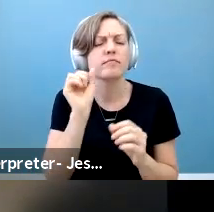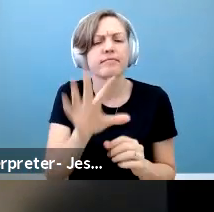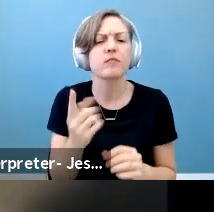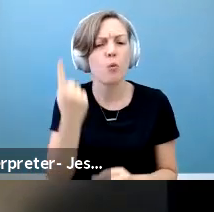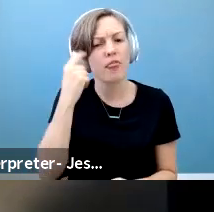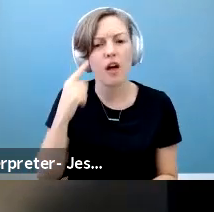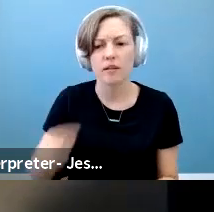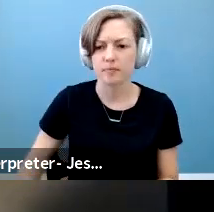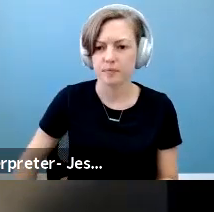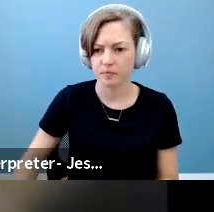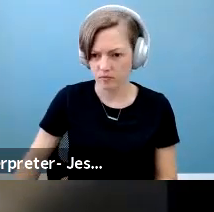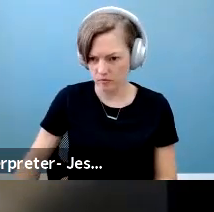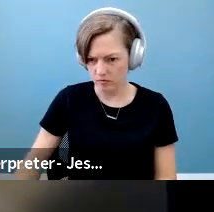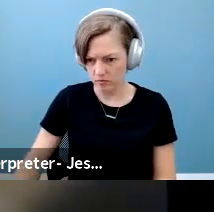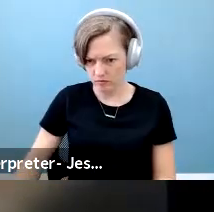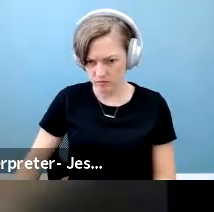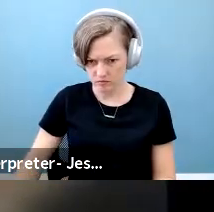start.